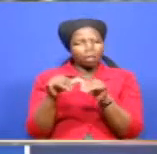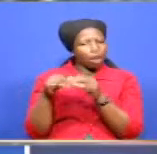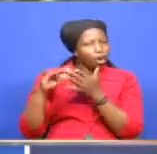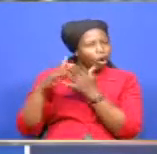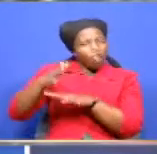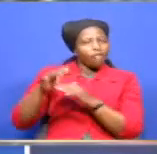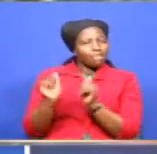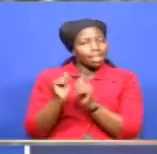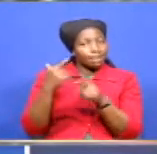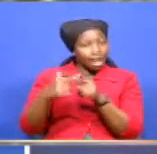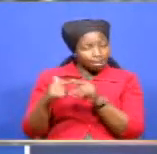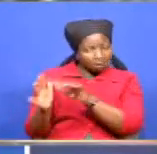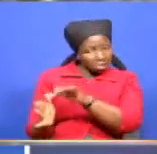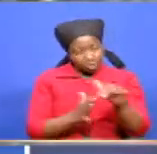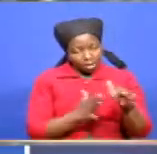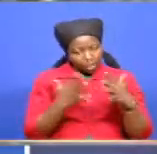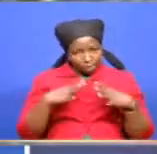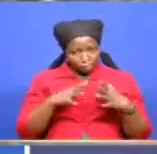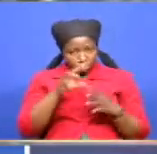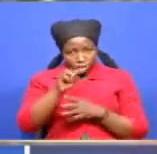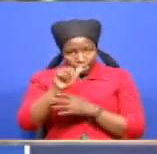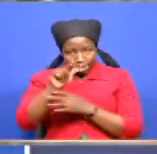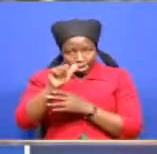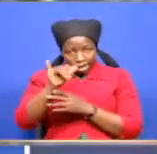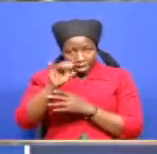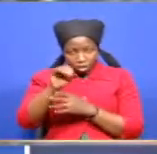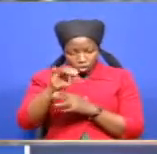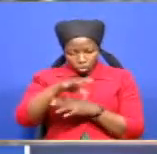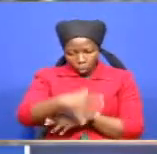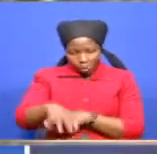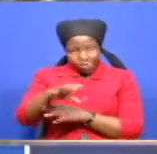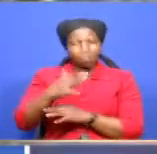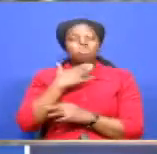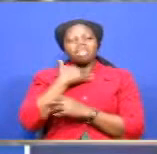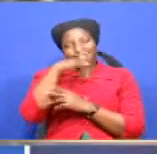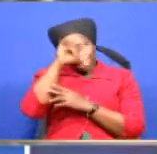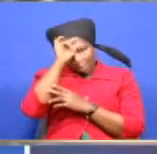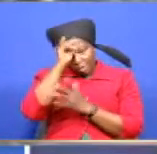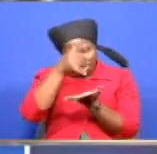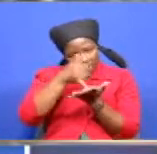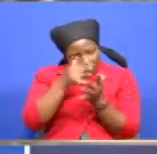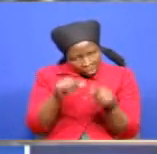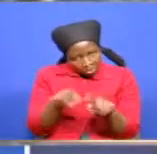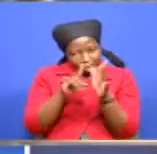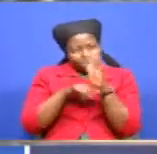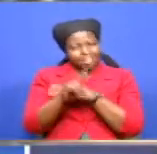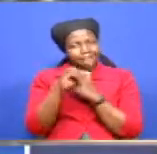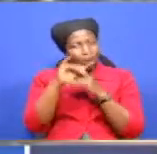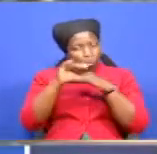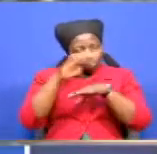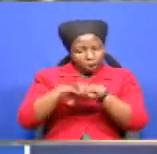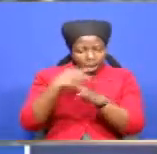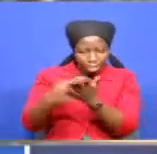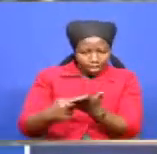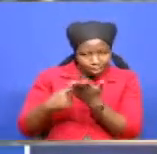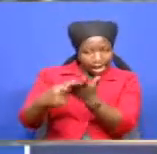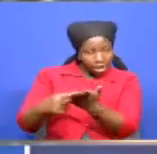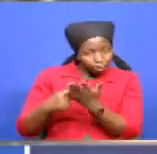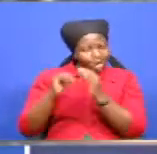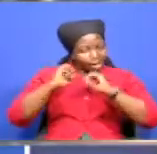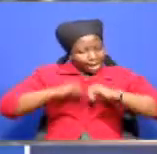of Nasewa in Matayo's constituency want the government to involve them in a structured dialogue and agree on how